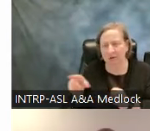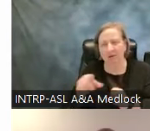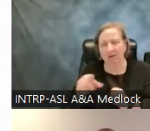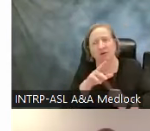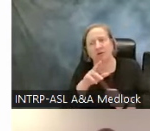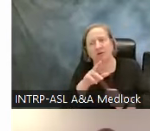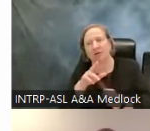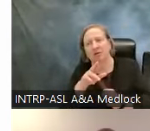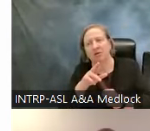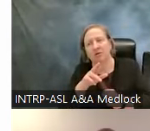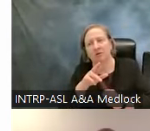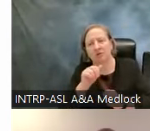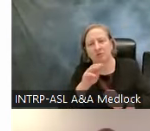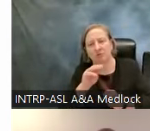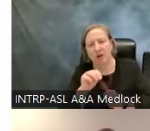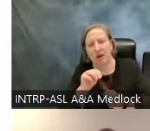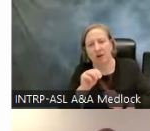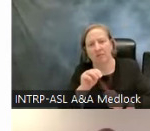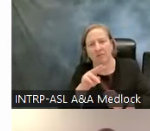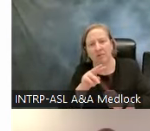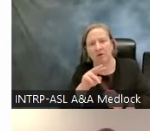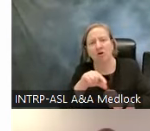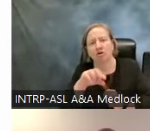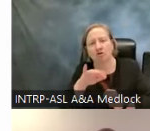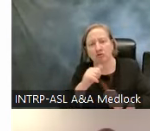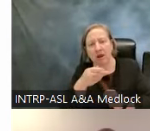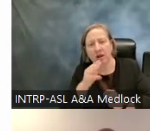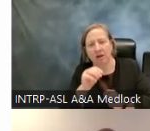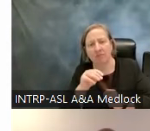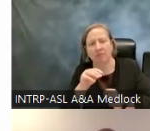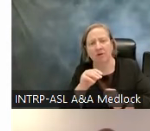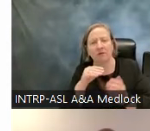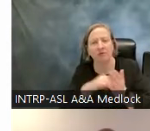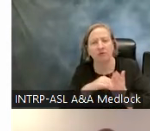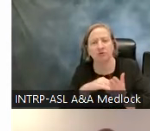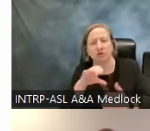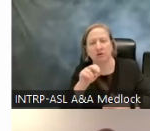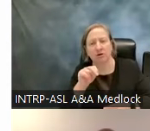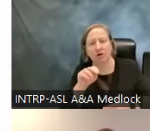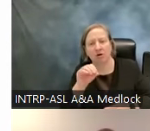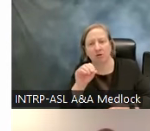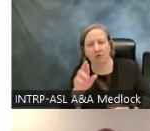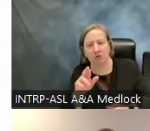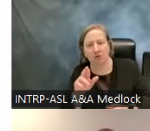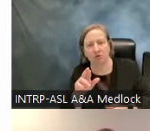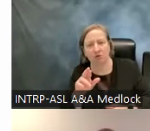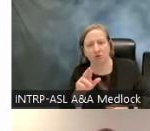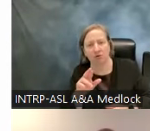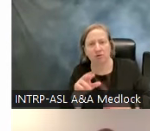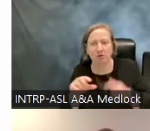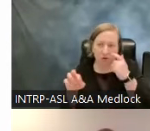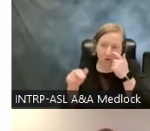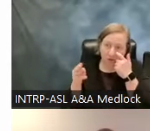Graham versus Connor, and CONNOR, I believe. Graham like the cracker. Yep. So yeah, those